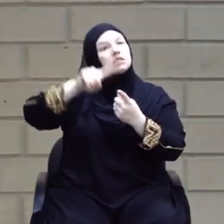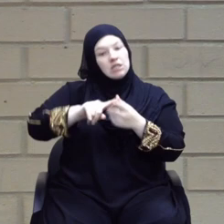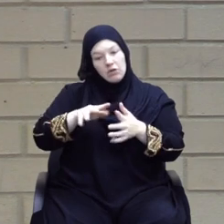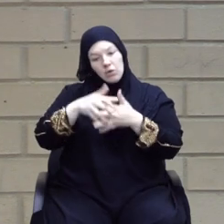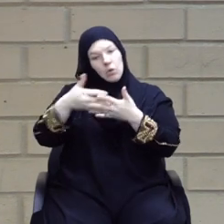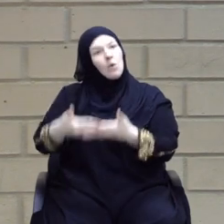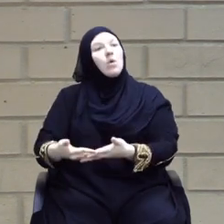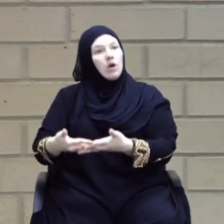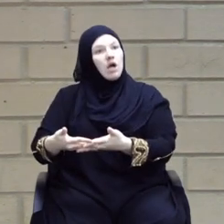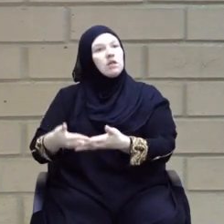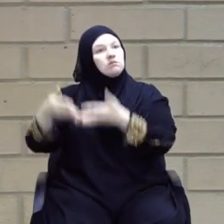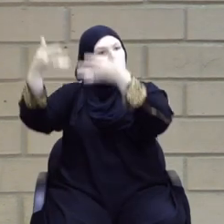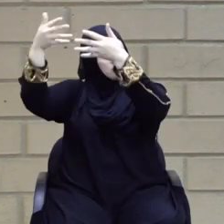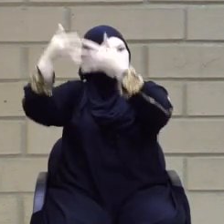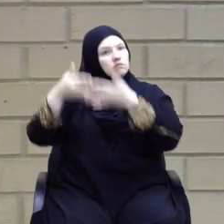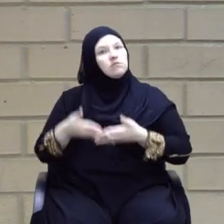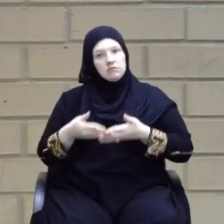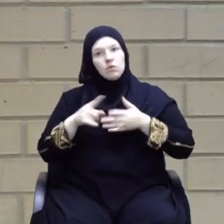Prophet,